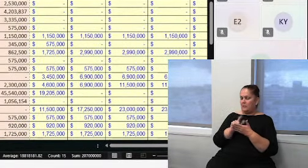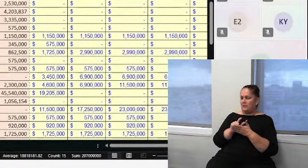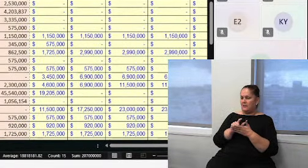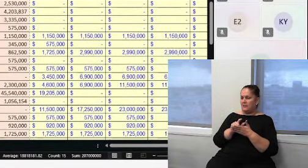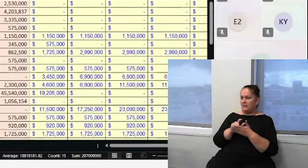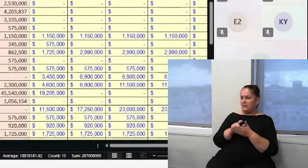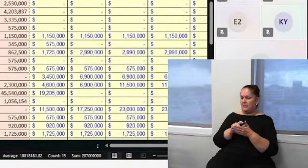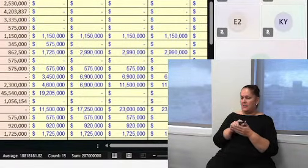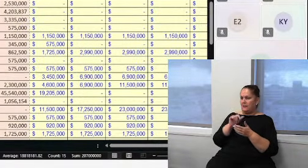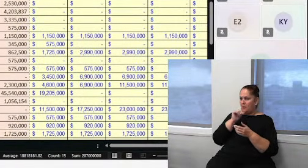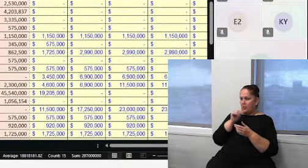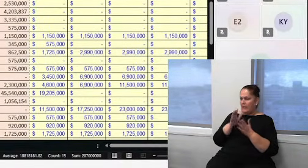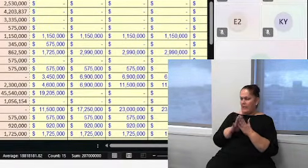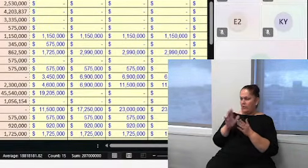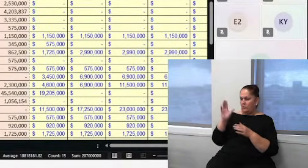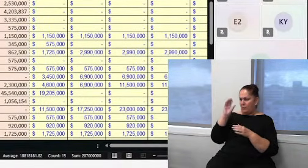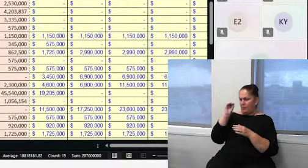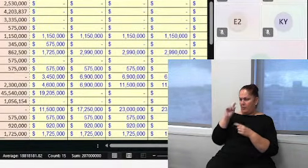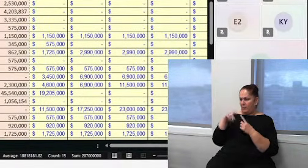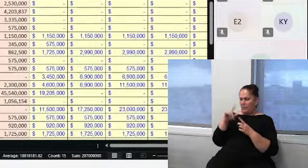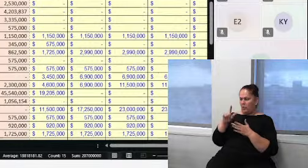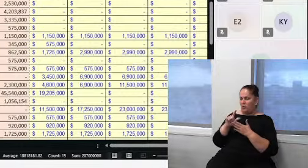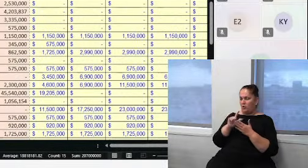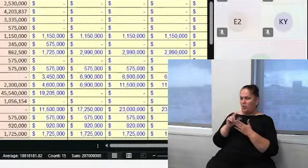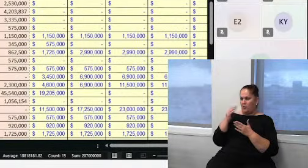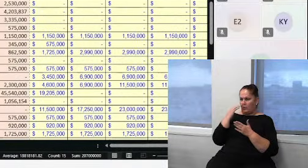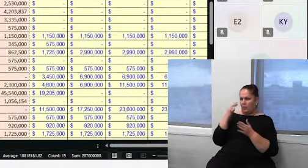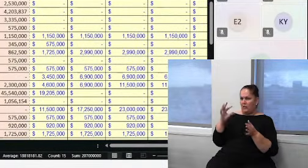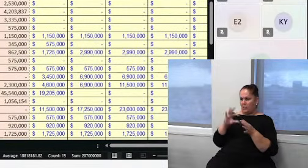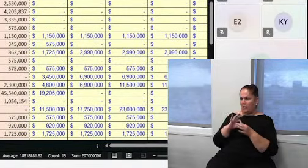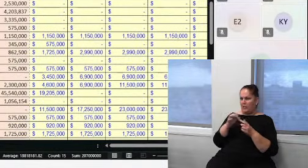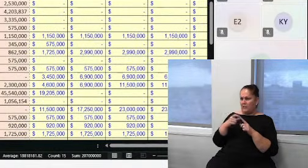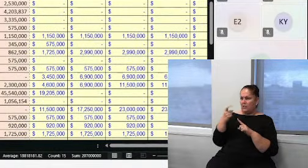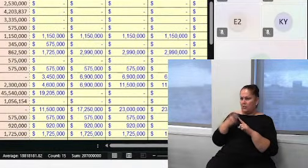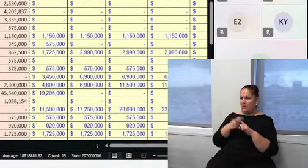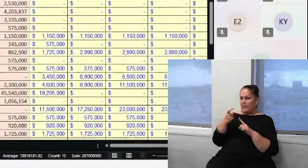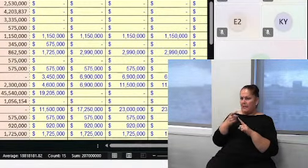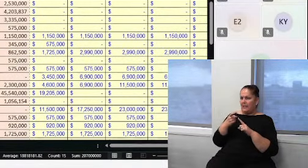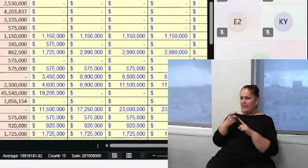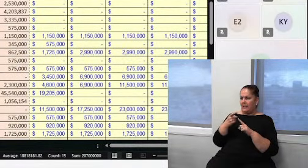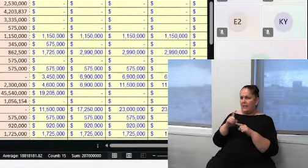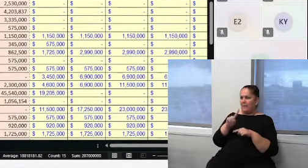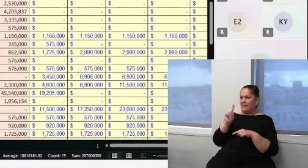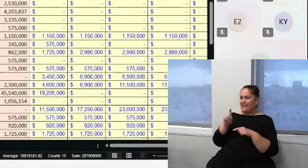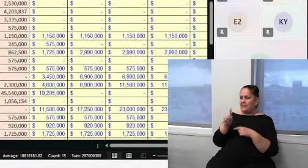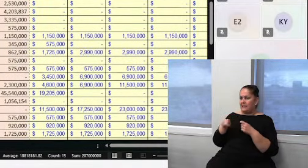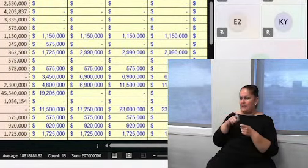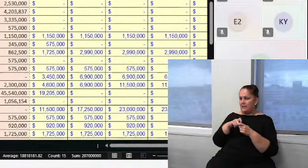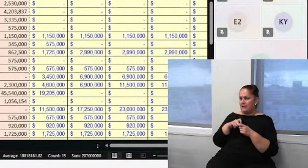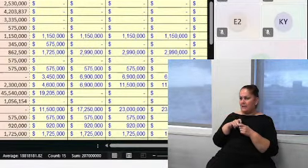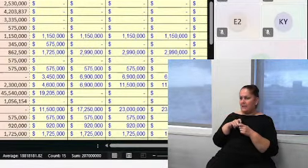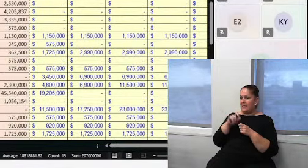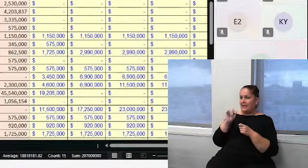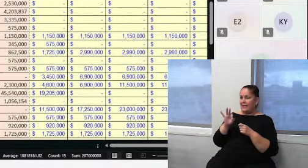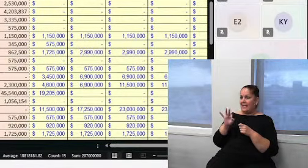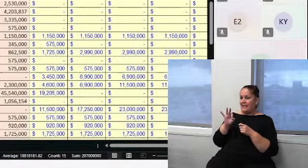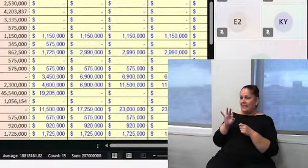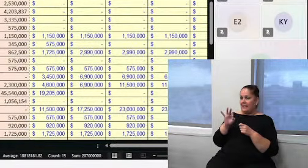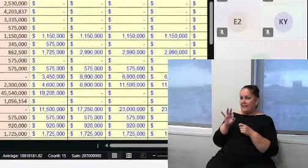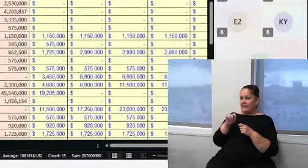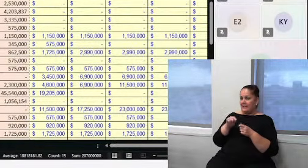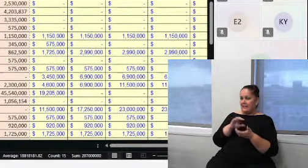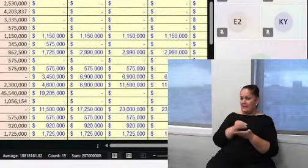law says. I'm not asking to give your opinion about the law. We know that the interconnection is automatically. We're asking